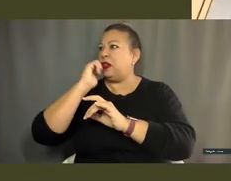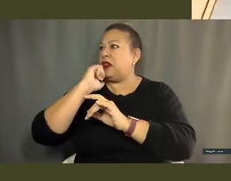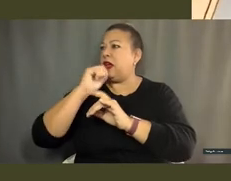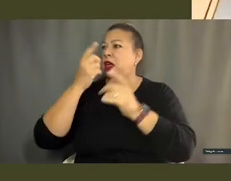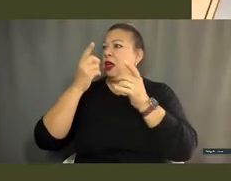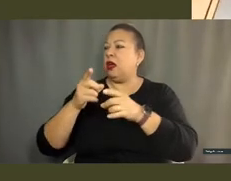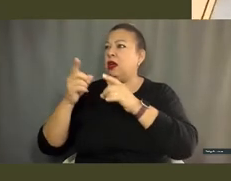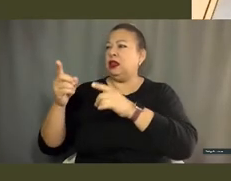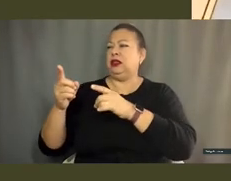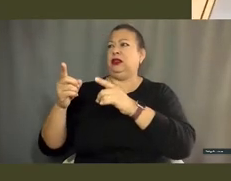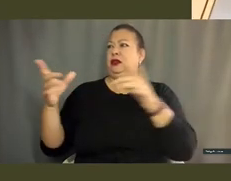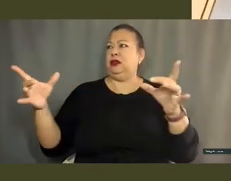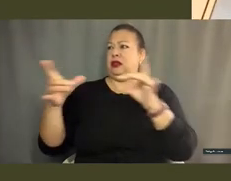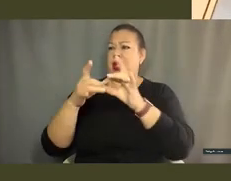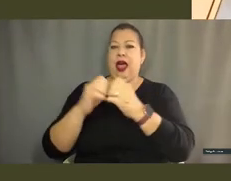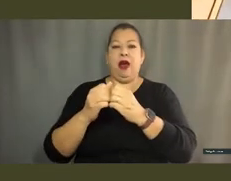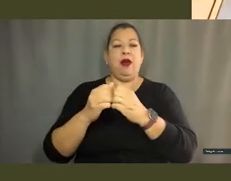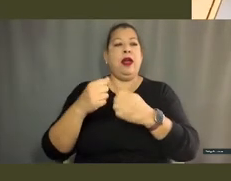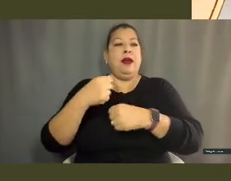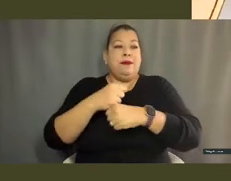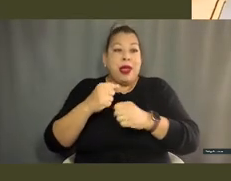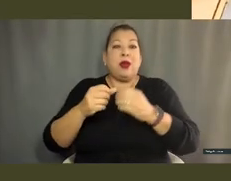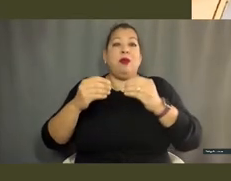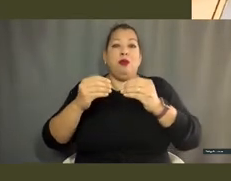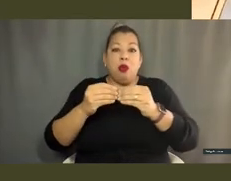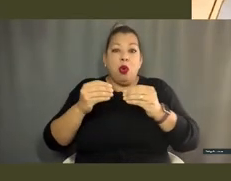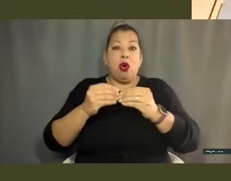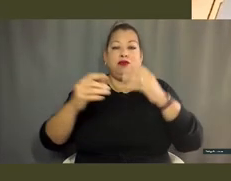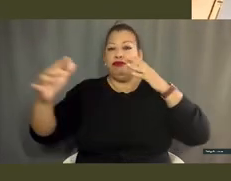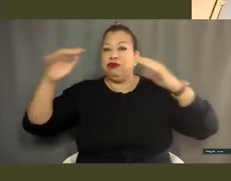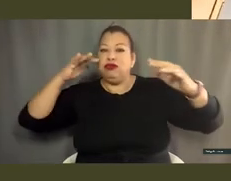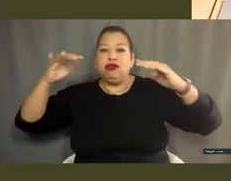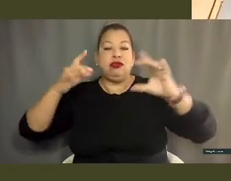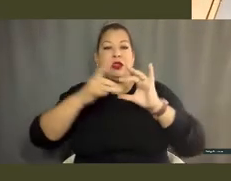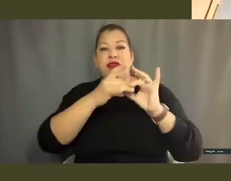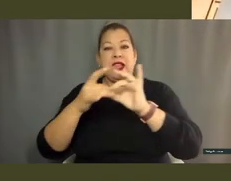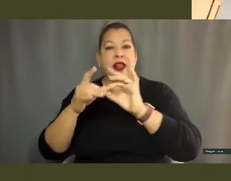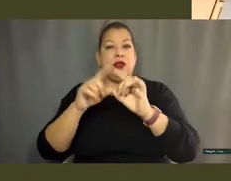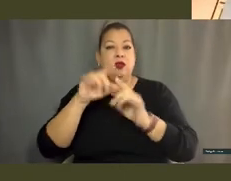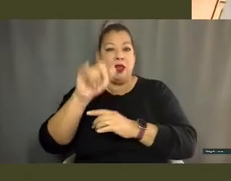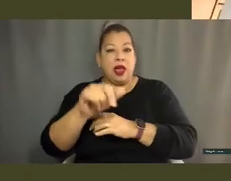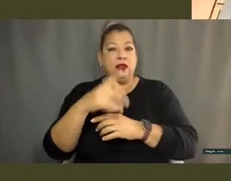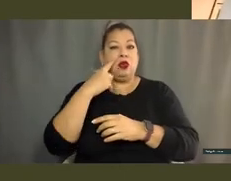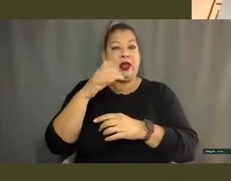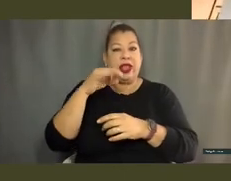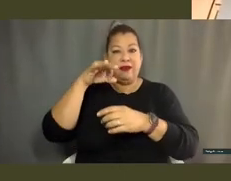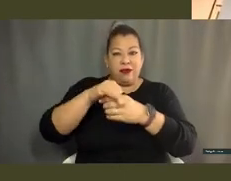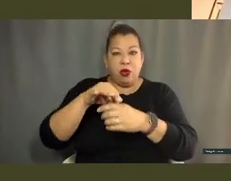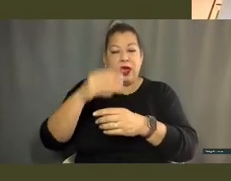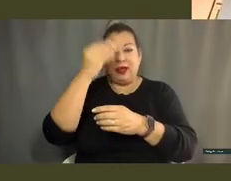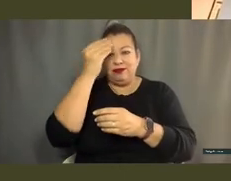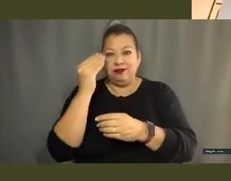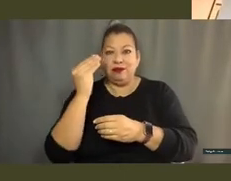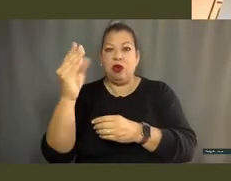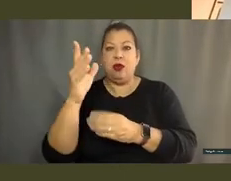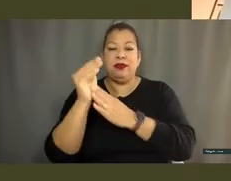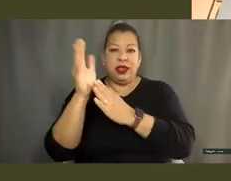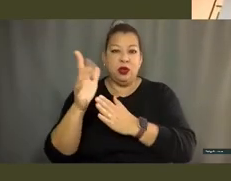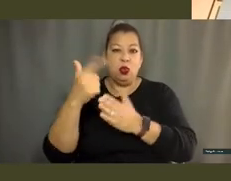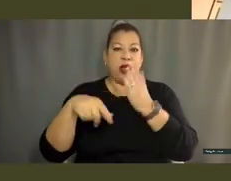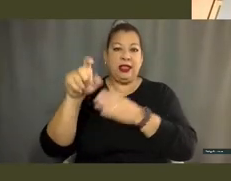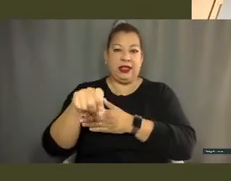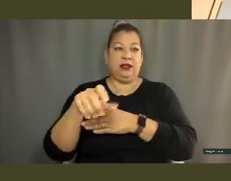box, then we won't see the sort of political impetus behind it that we need to see. So as again, part of our work, in